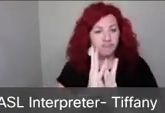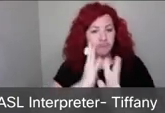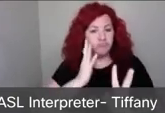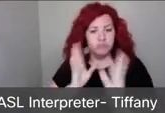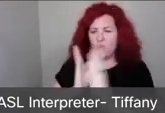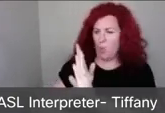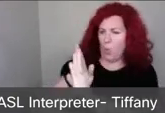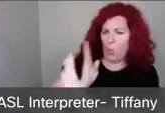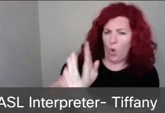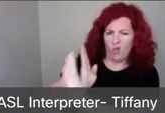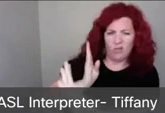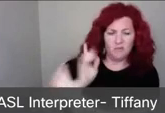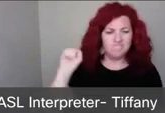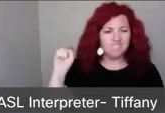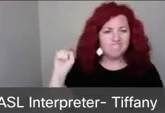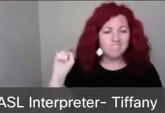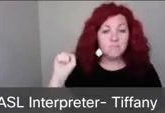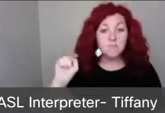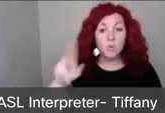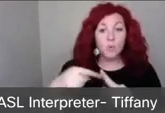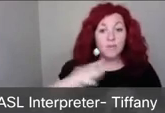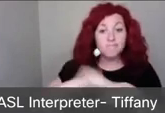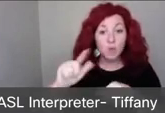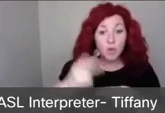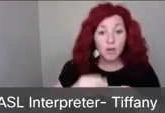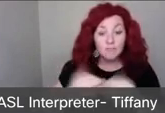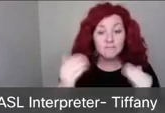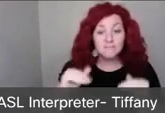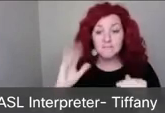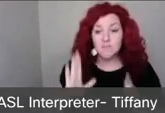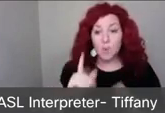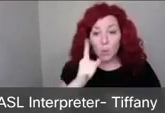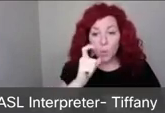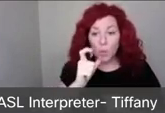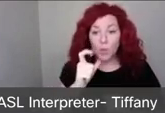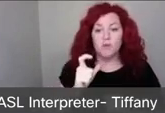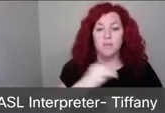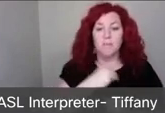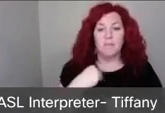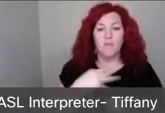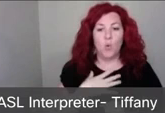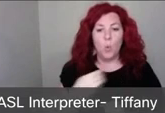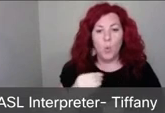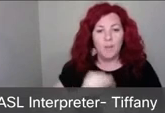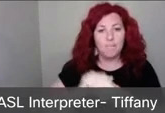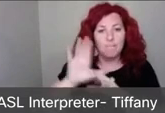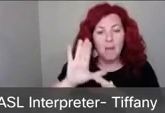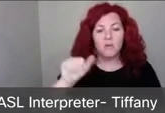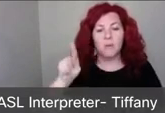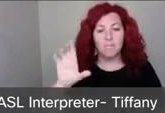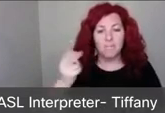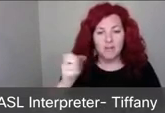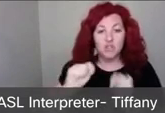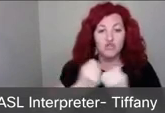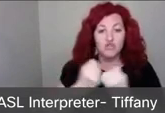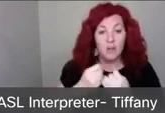wall as I call your name. The next speaker is a member of the White Mountain Apache Tribal Council, Aubrey